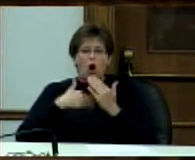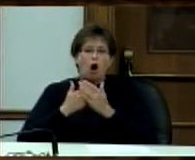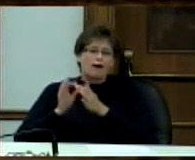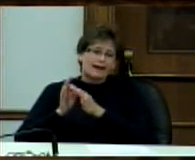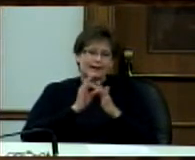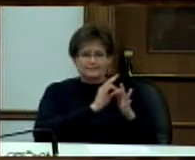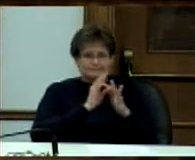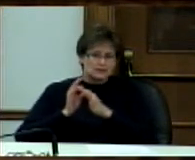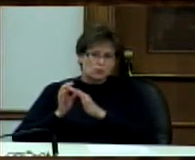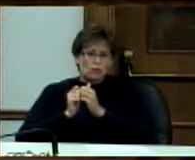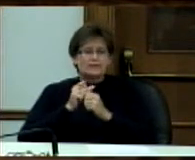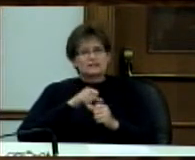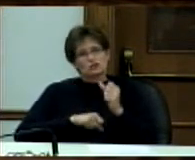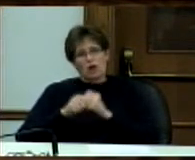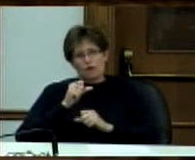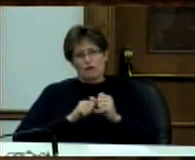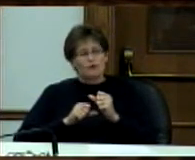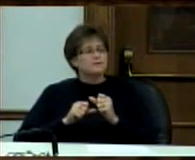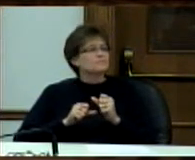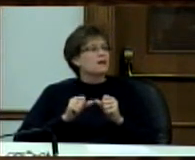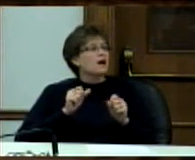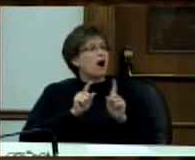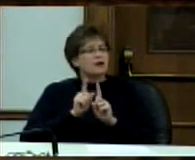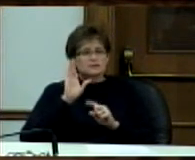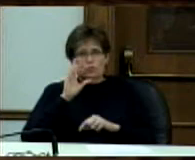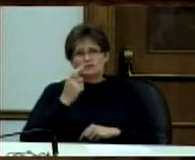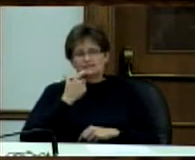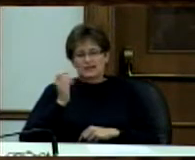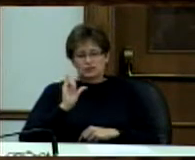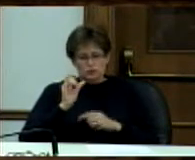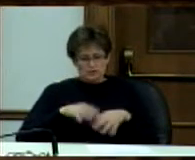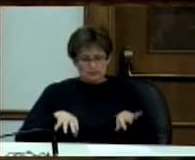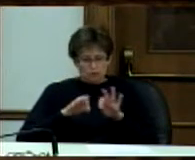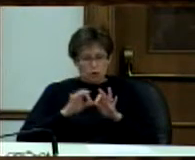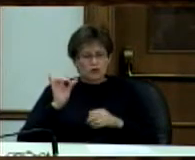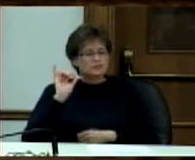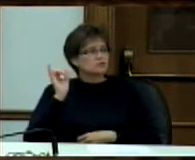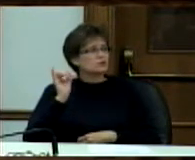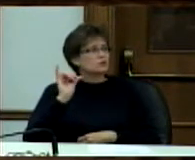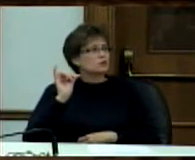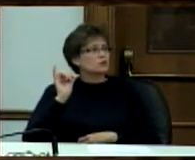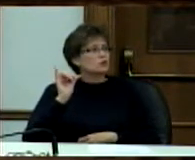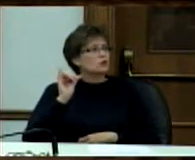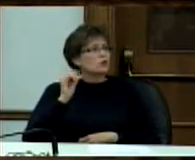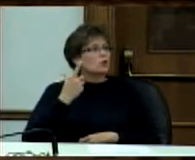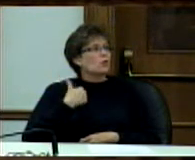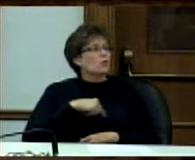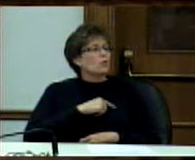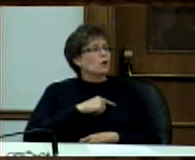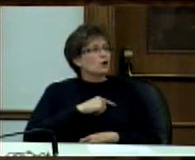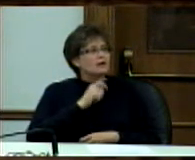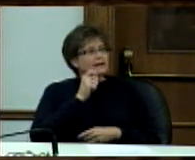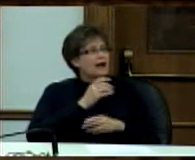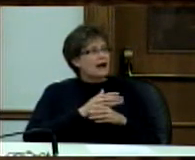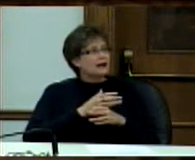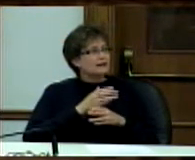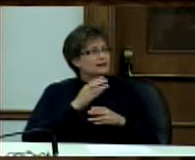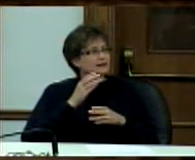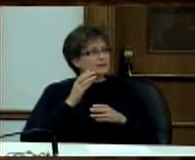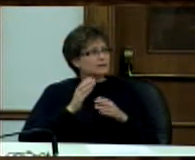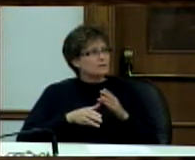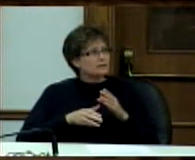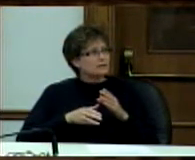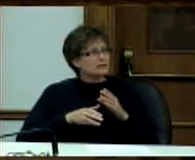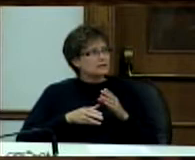all intertwined with each other. I would also say, and this is important for us as we think forward, we're not quite completed if